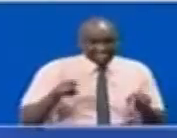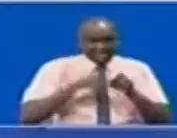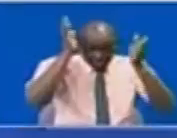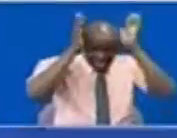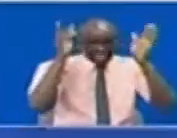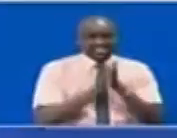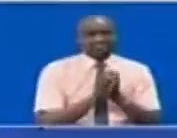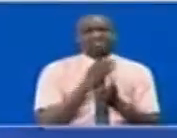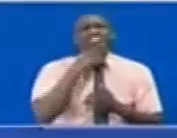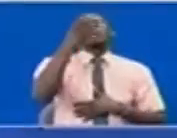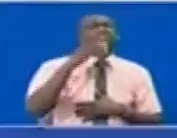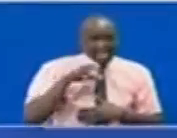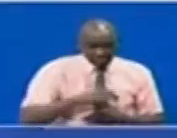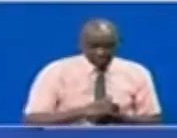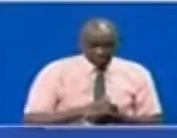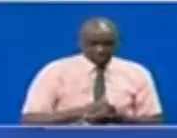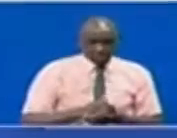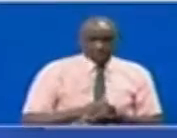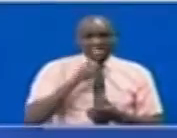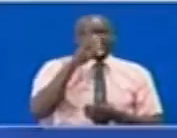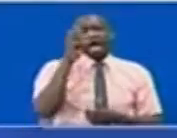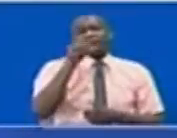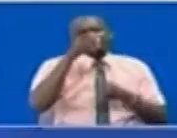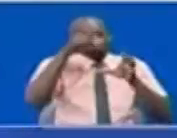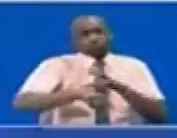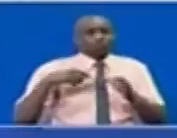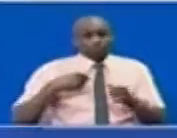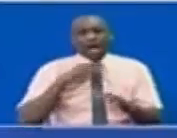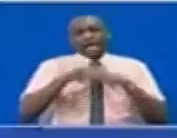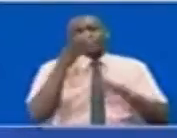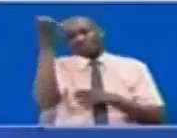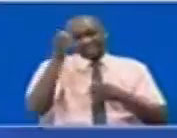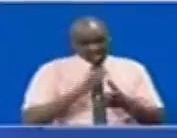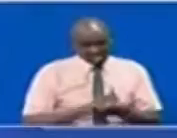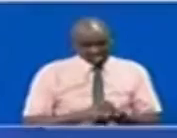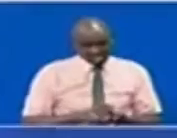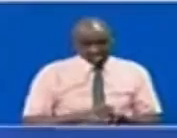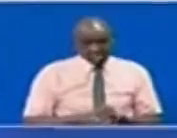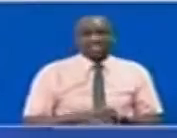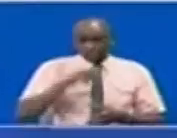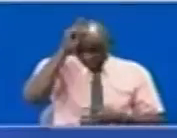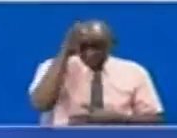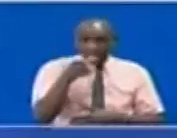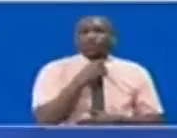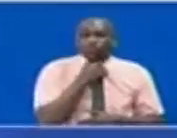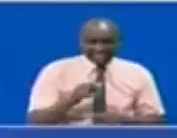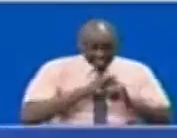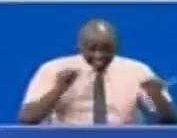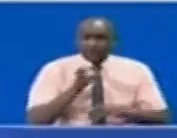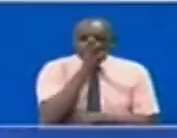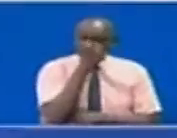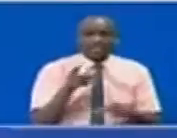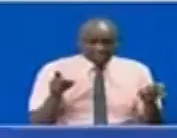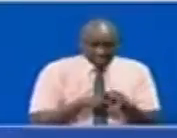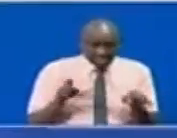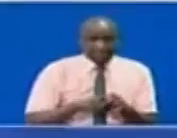giraffes. You only go and dig water pans for the giraffes in the game reserves. In the rural areas, we need clean drinking water, just like you